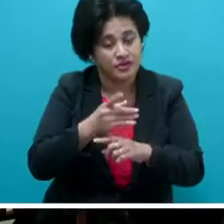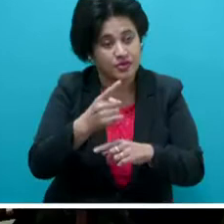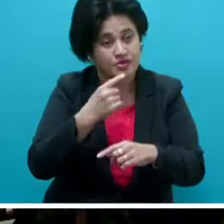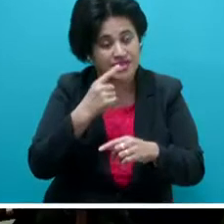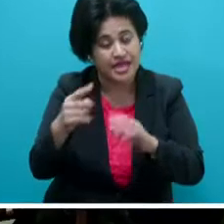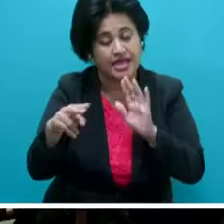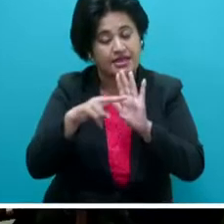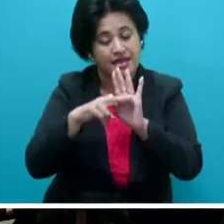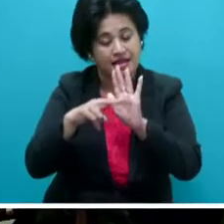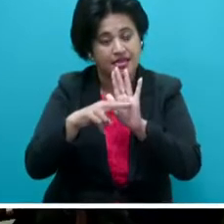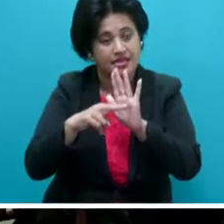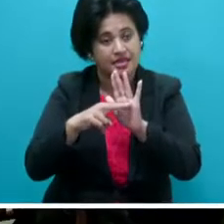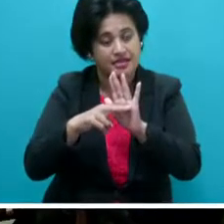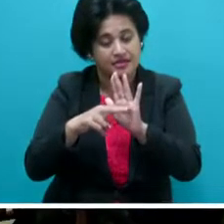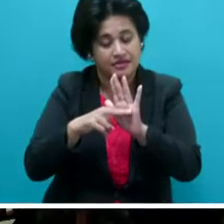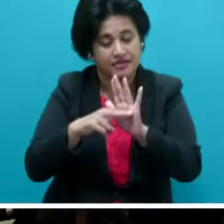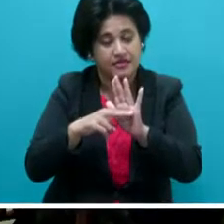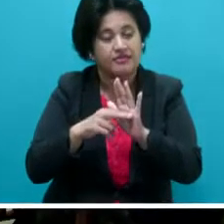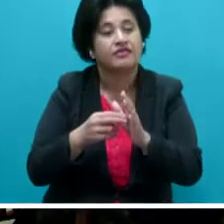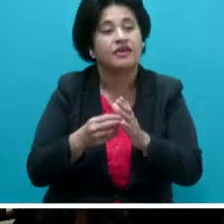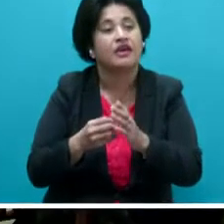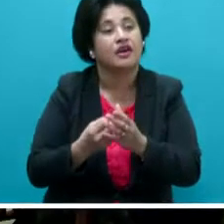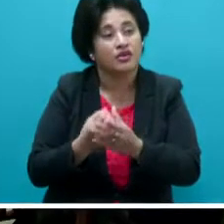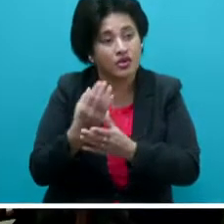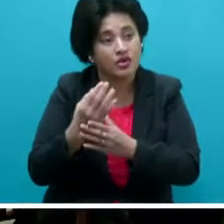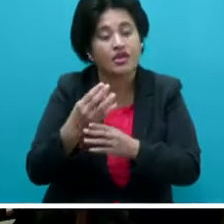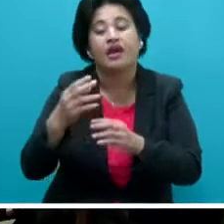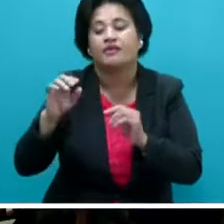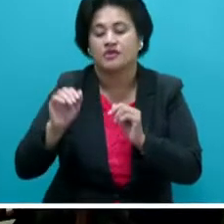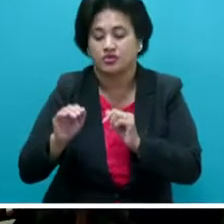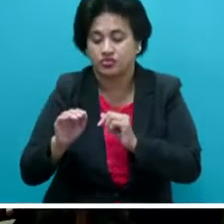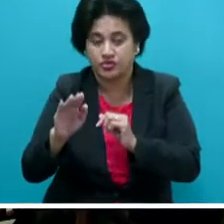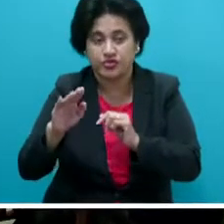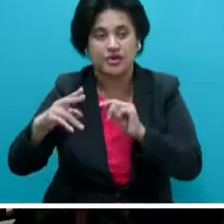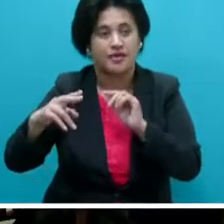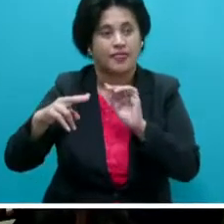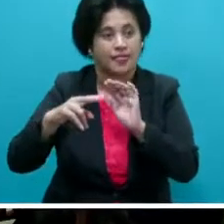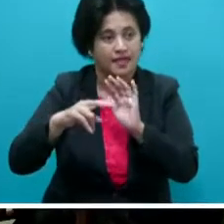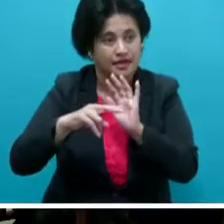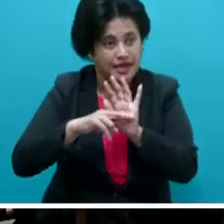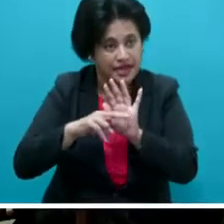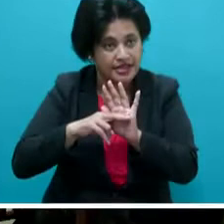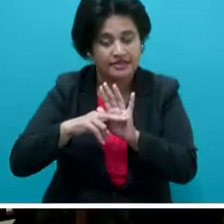there was positive, there was negative, there was positive. Yeah.